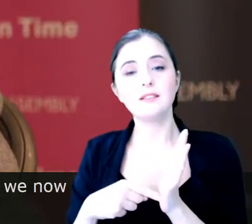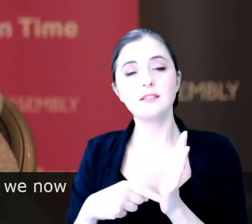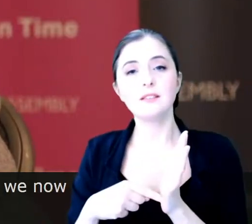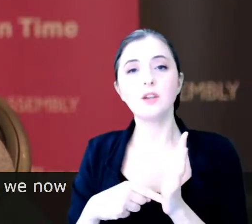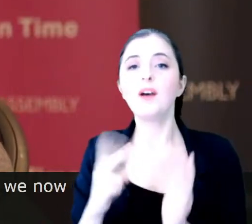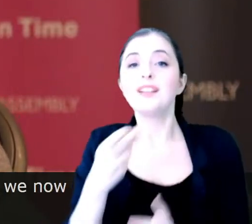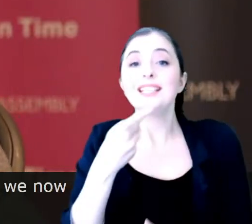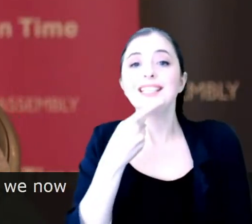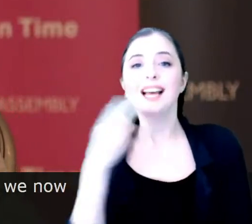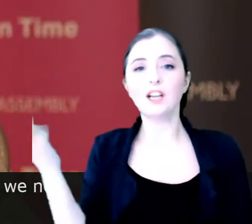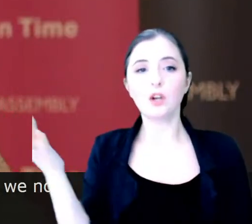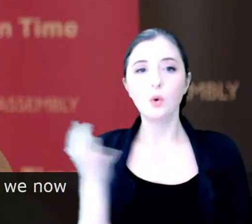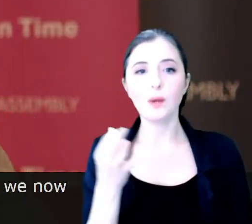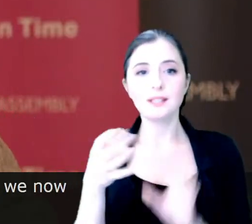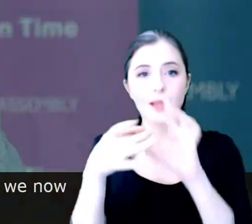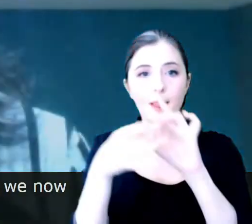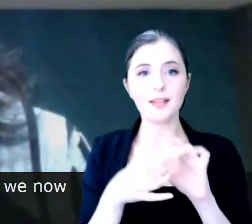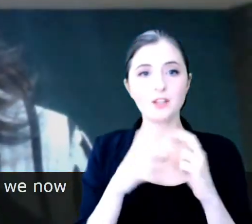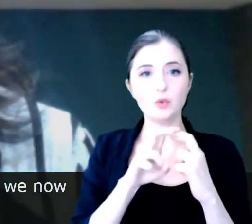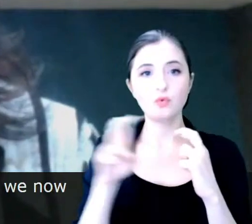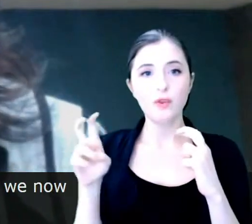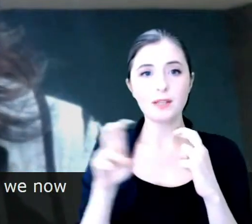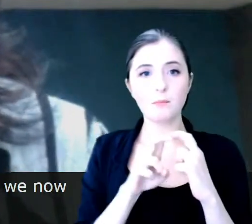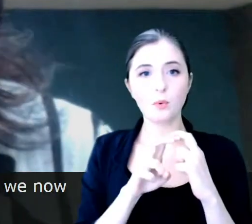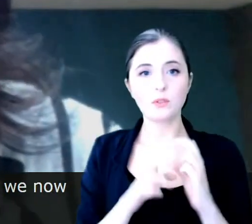tonight. Sapna.